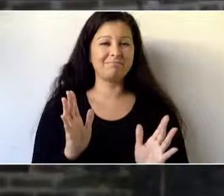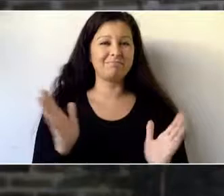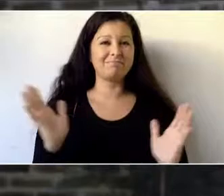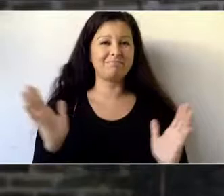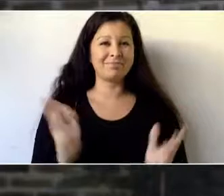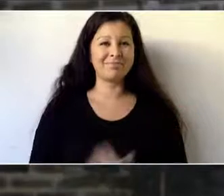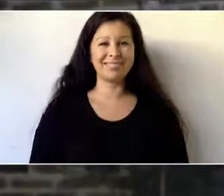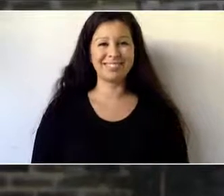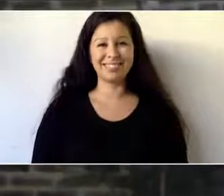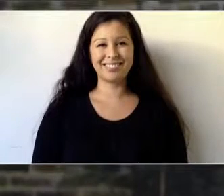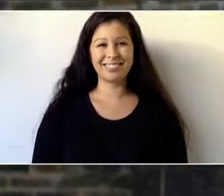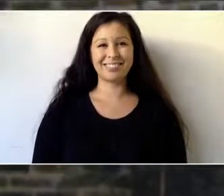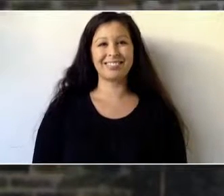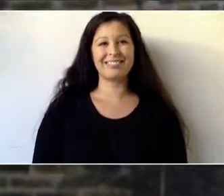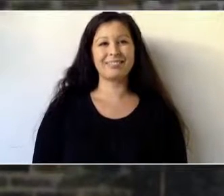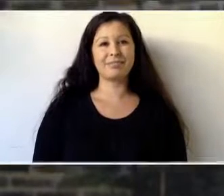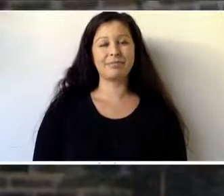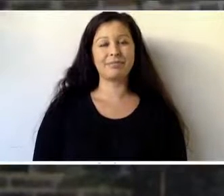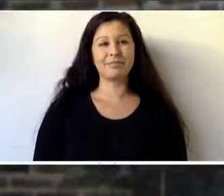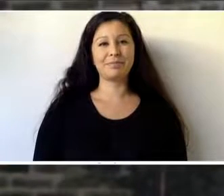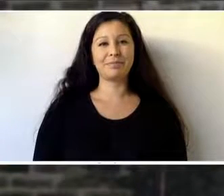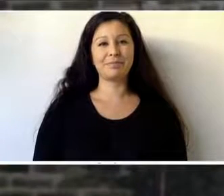Conversation.